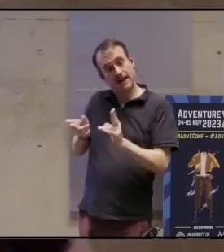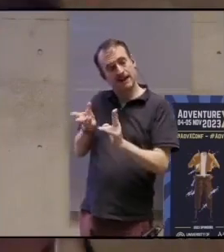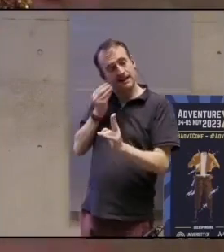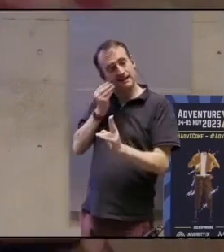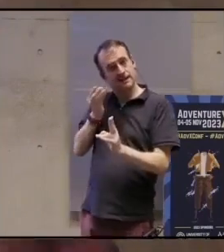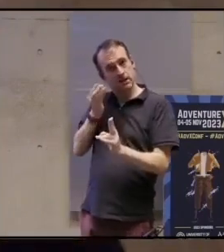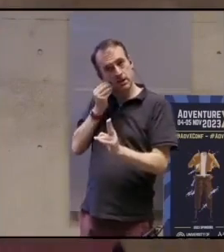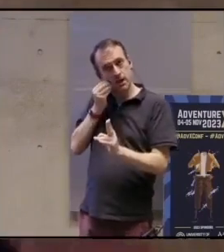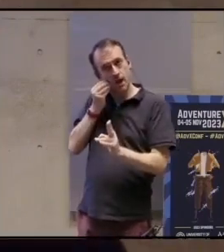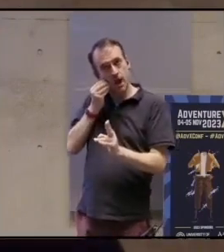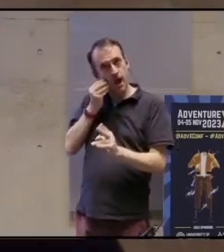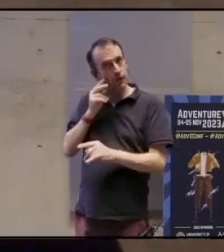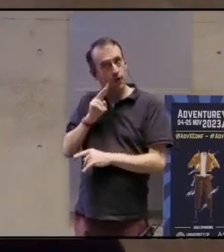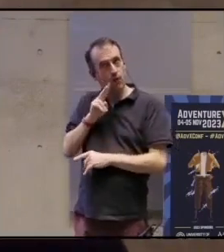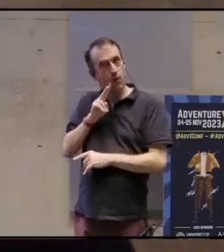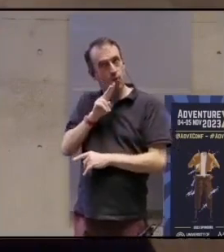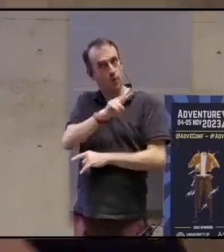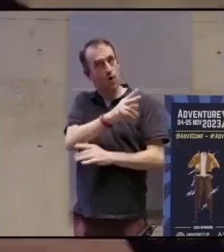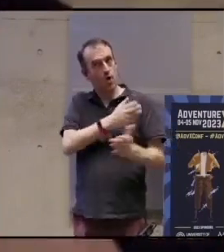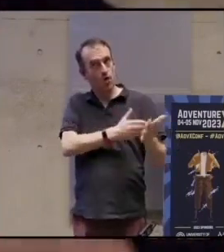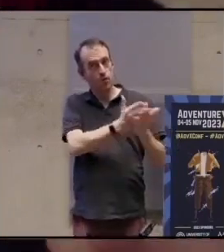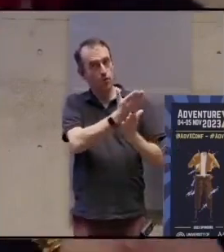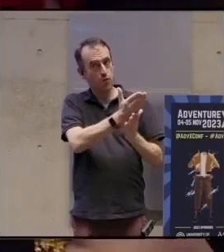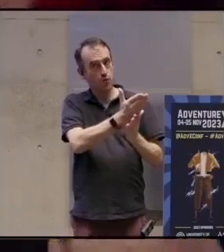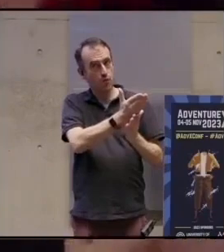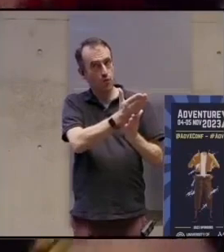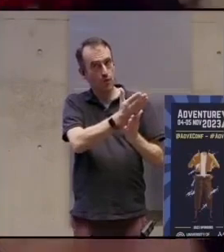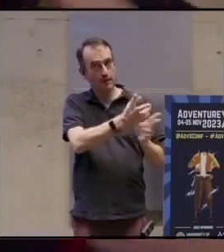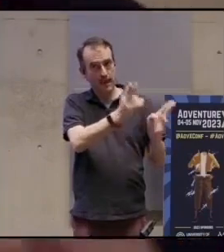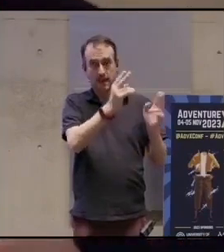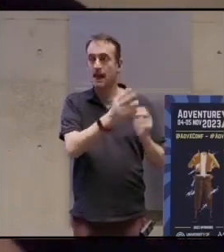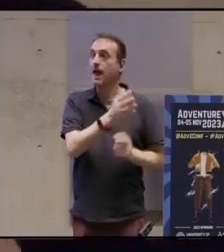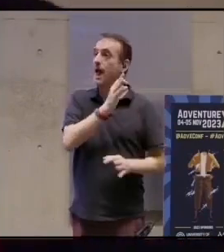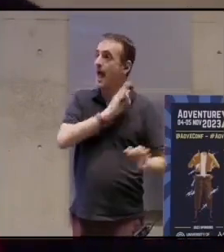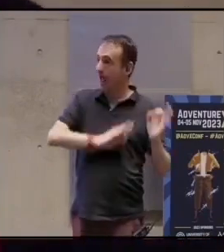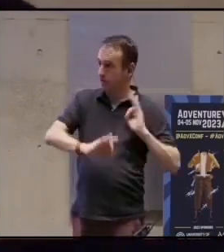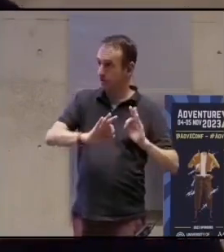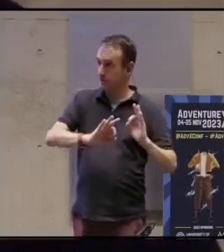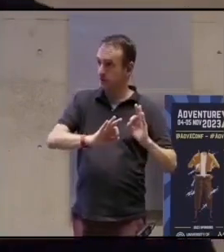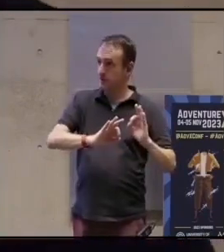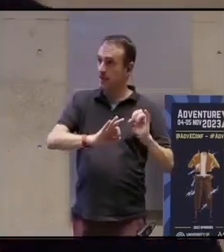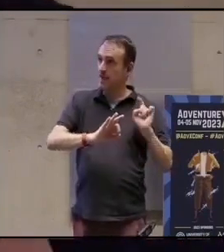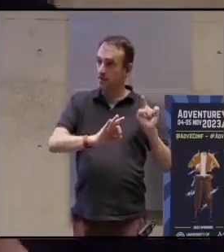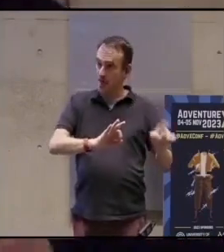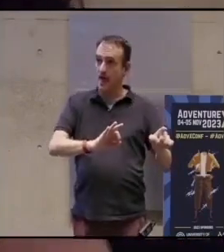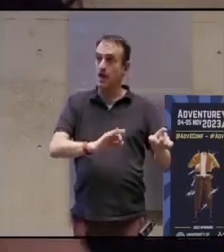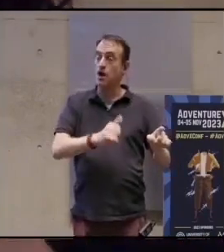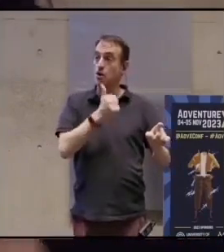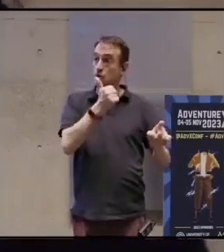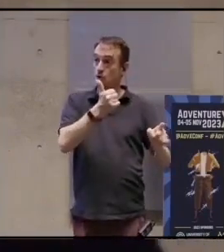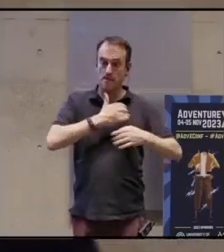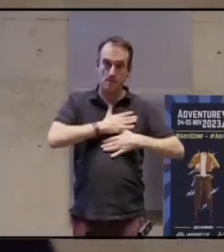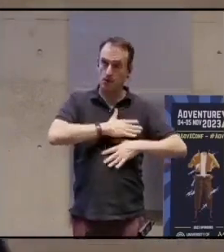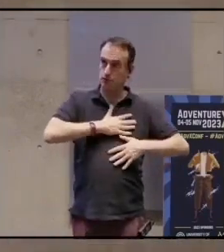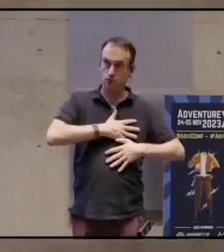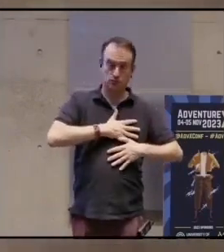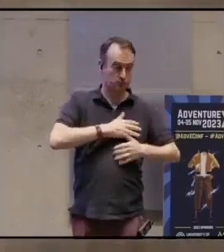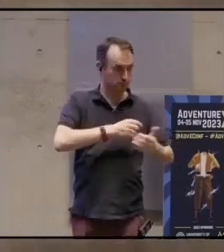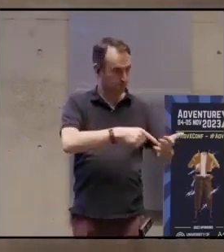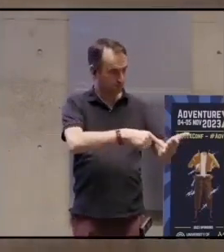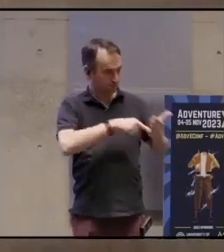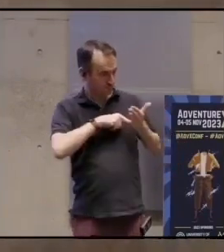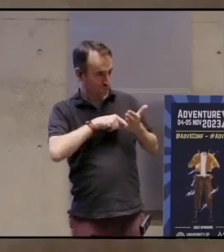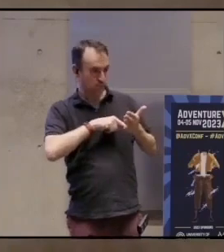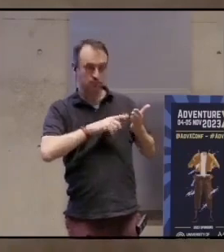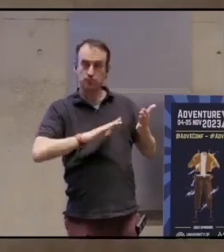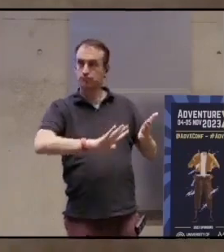at the actors during their takes. Actors are, and should be, very good at conveying emotion with their whole face, with their